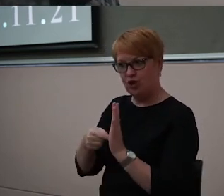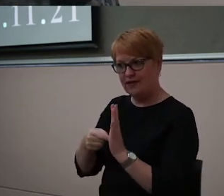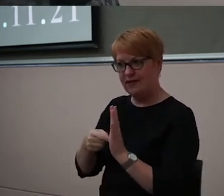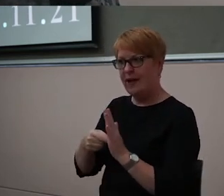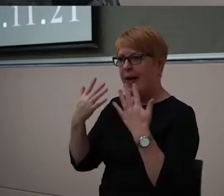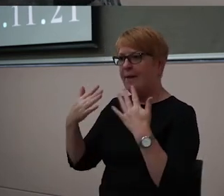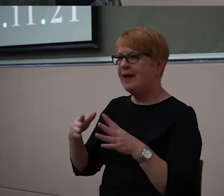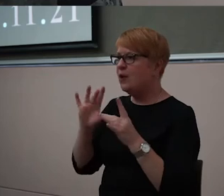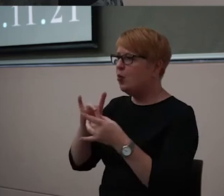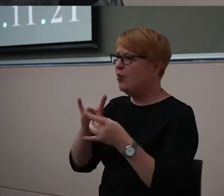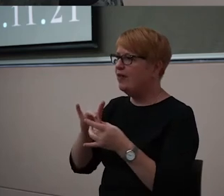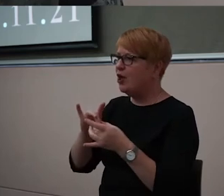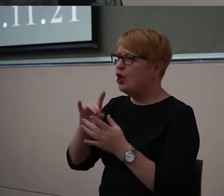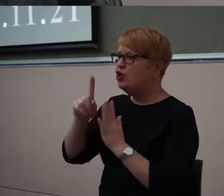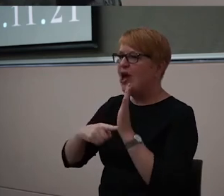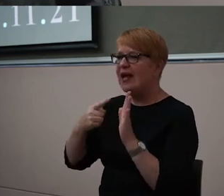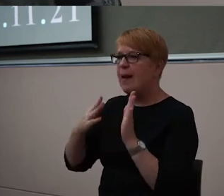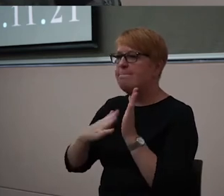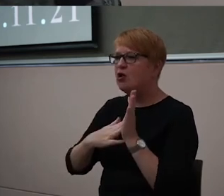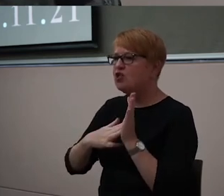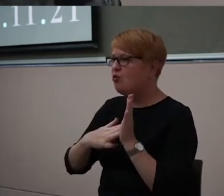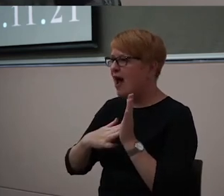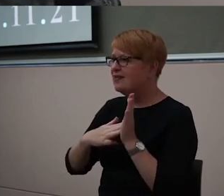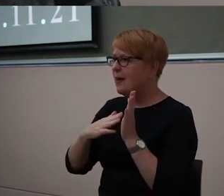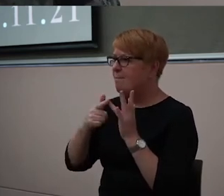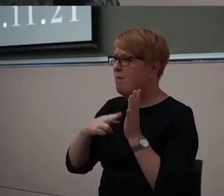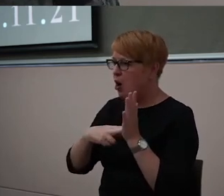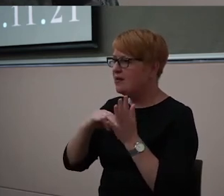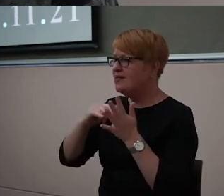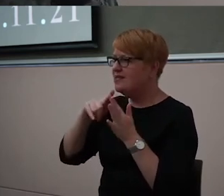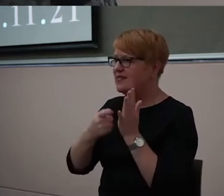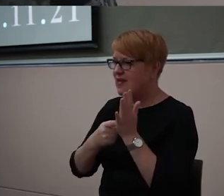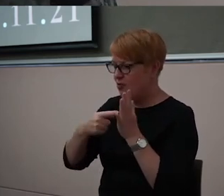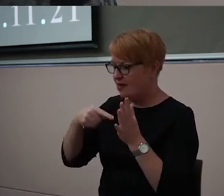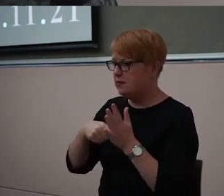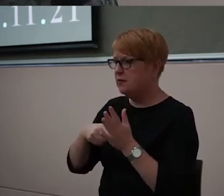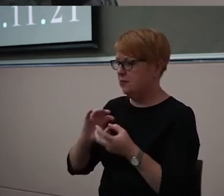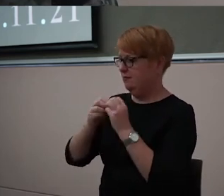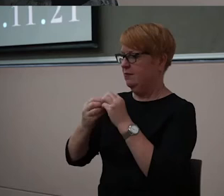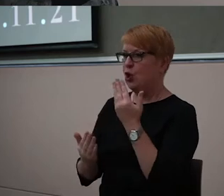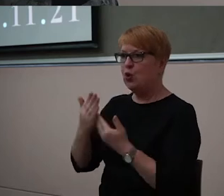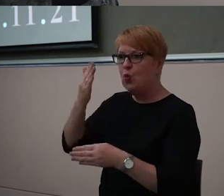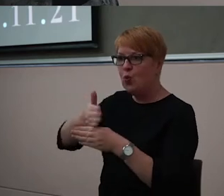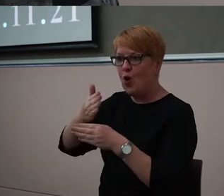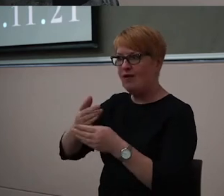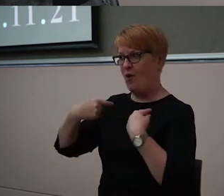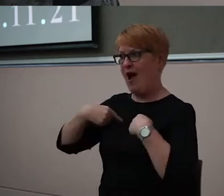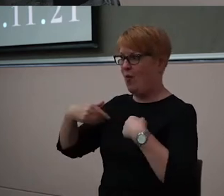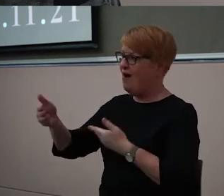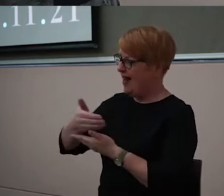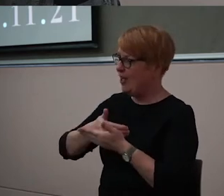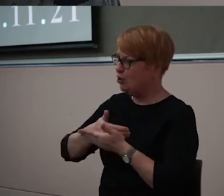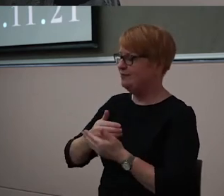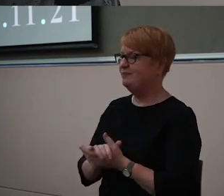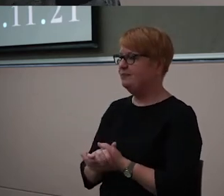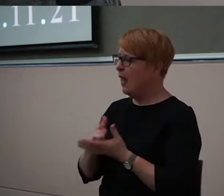Jane Montserrat, and she has made some new works for our collection. And she has collaborated with